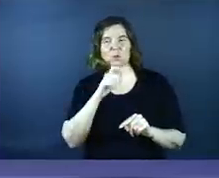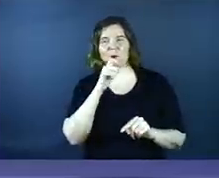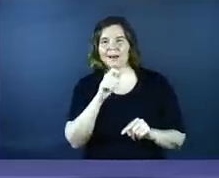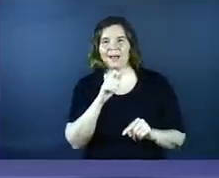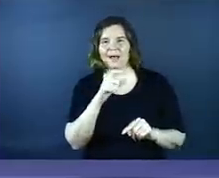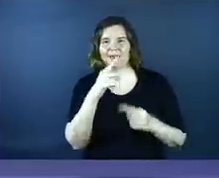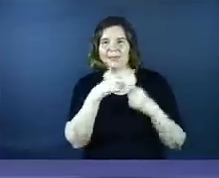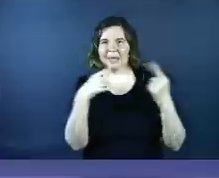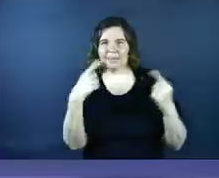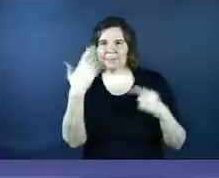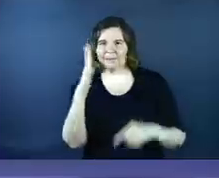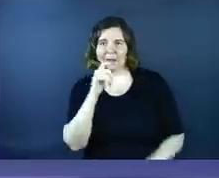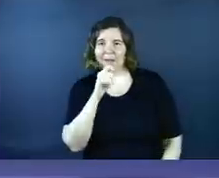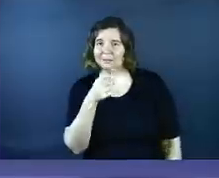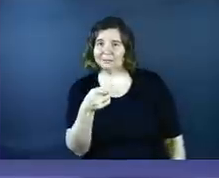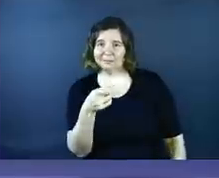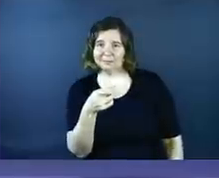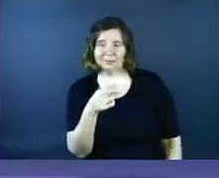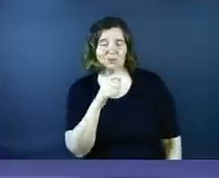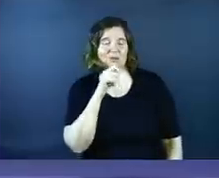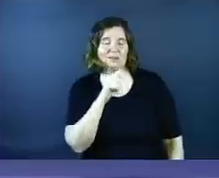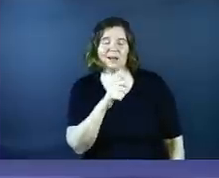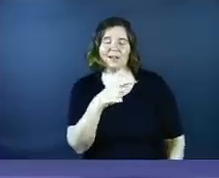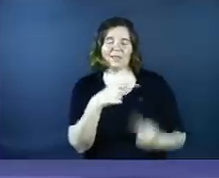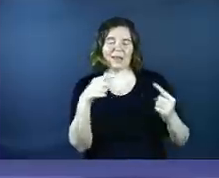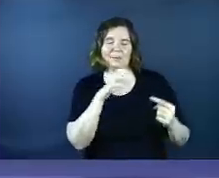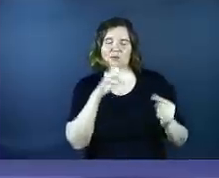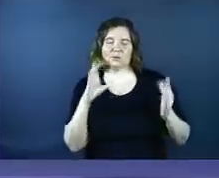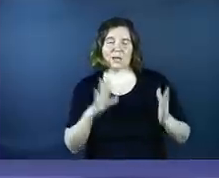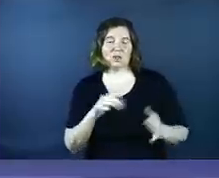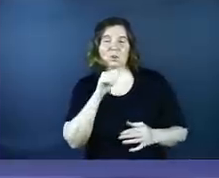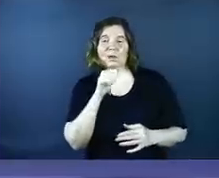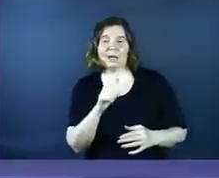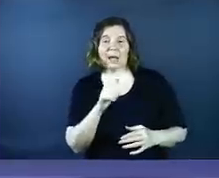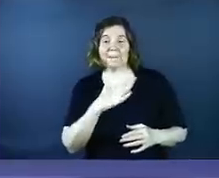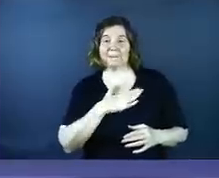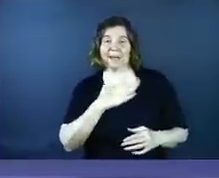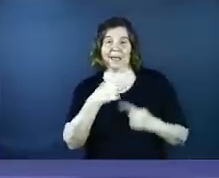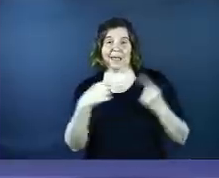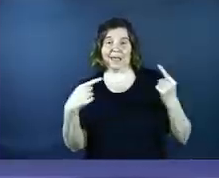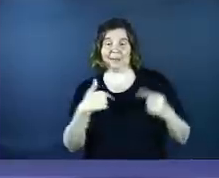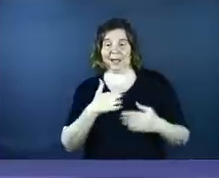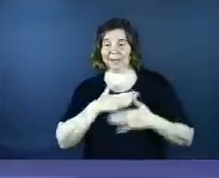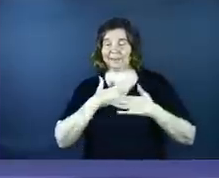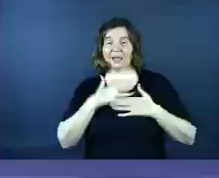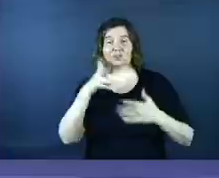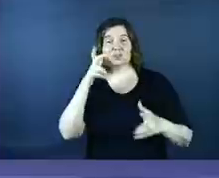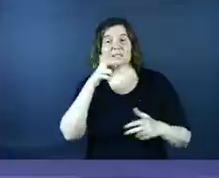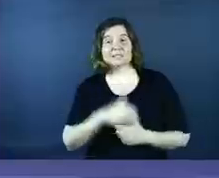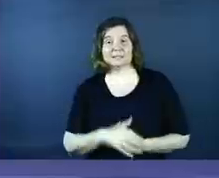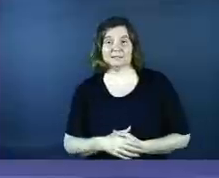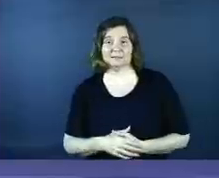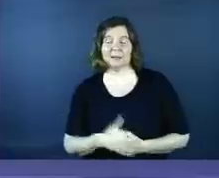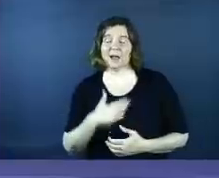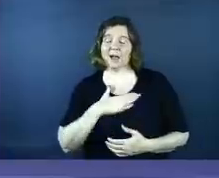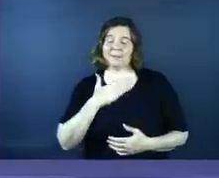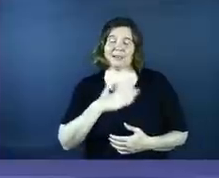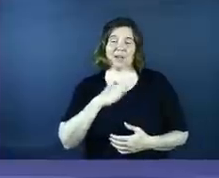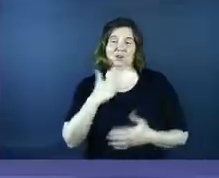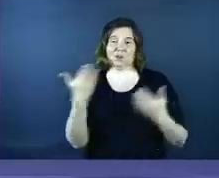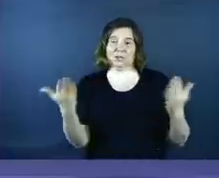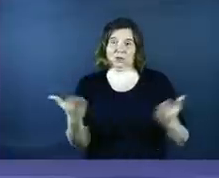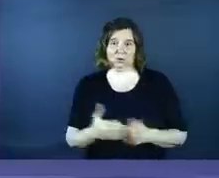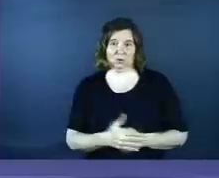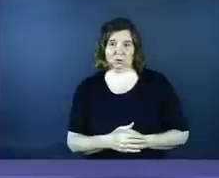the enemy of God. You're not the enemy of Christianity. You are not my enemy. I am glad you're listening. I'm glad you're